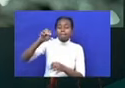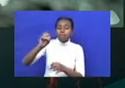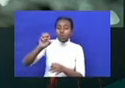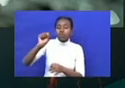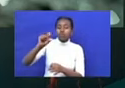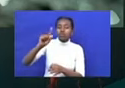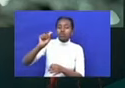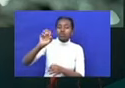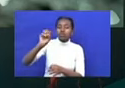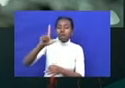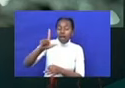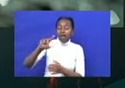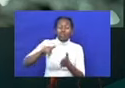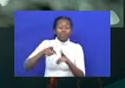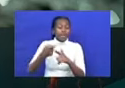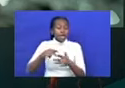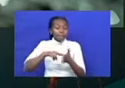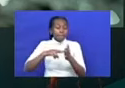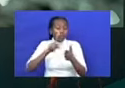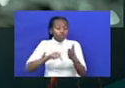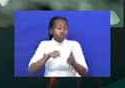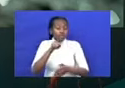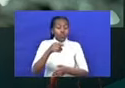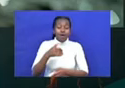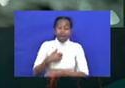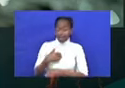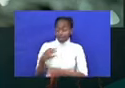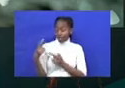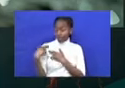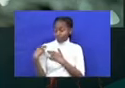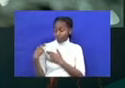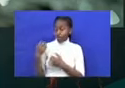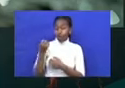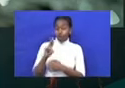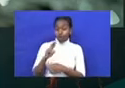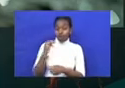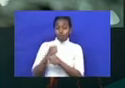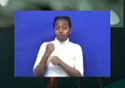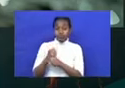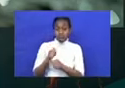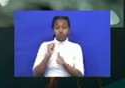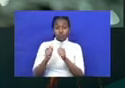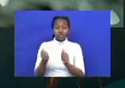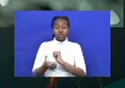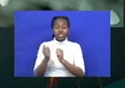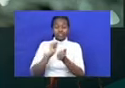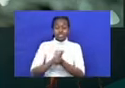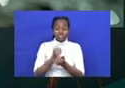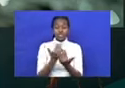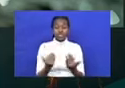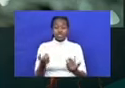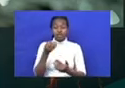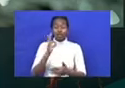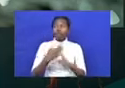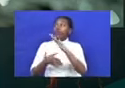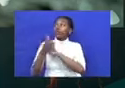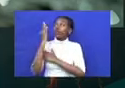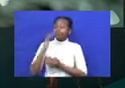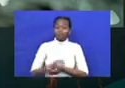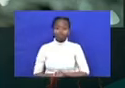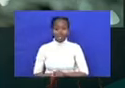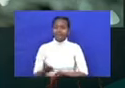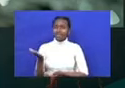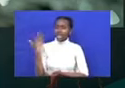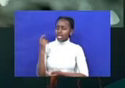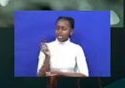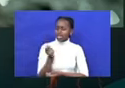it change the lives of the children of God? Now, for the last few months, I've spent